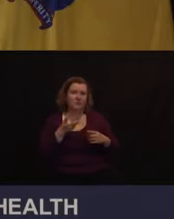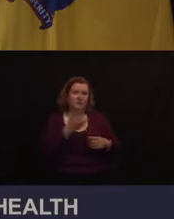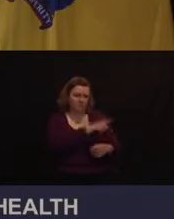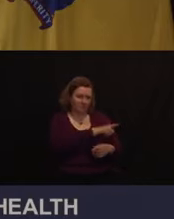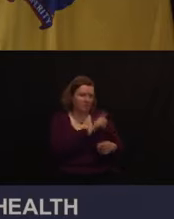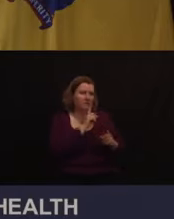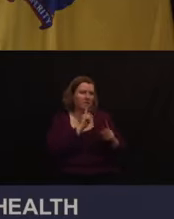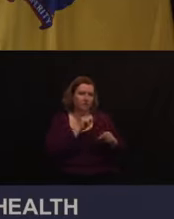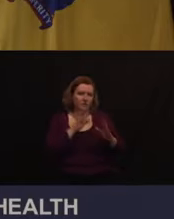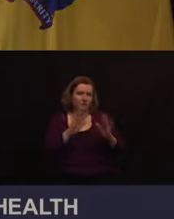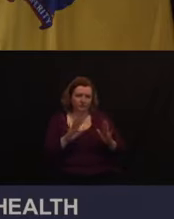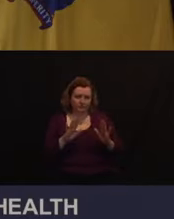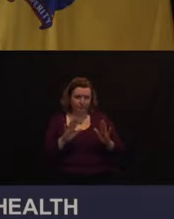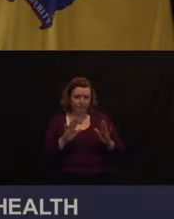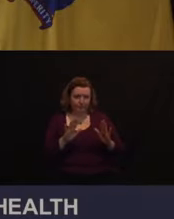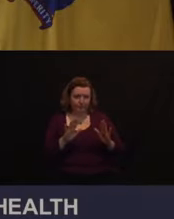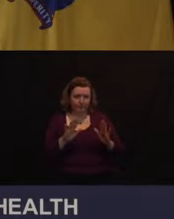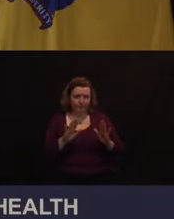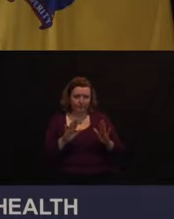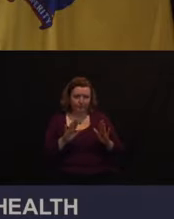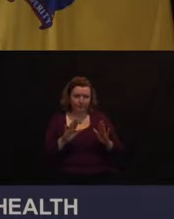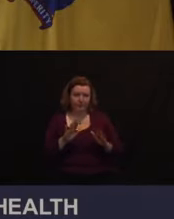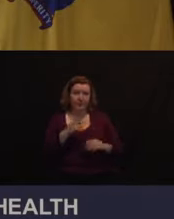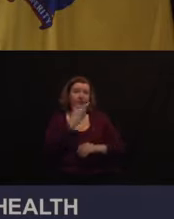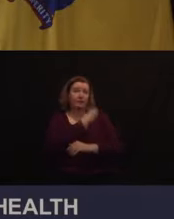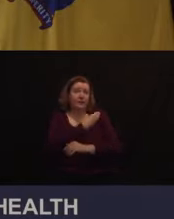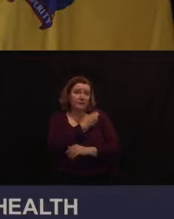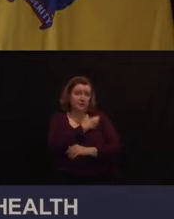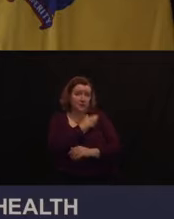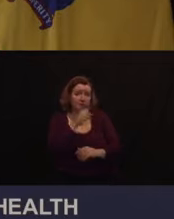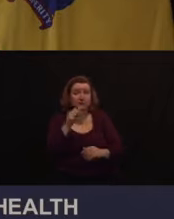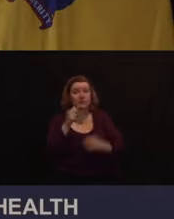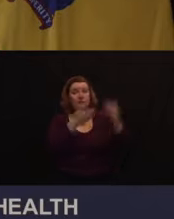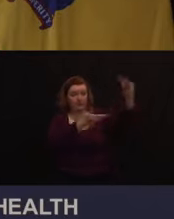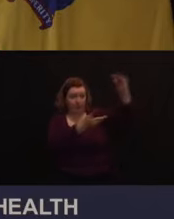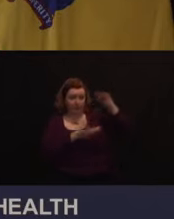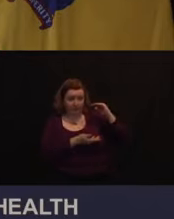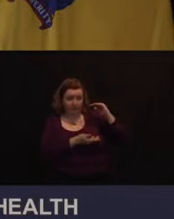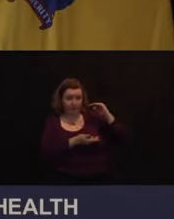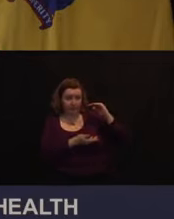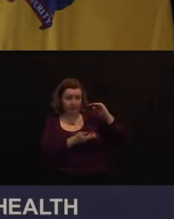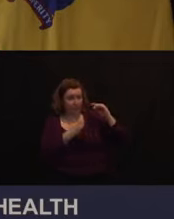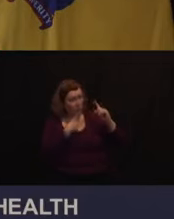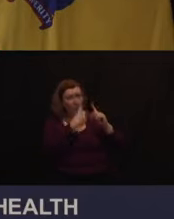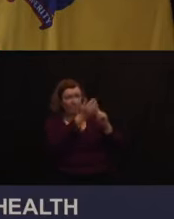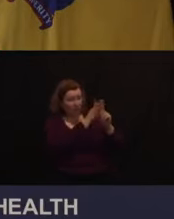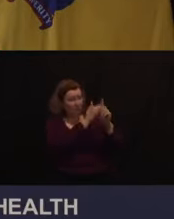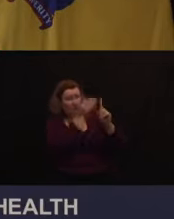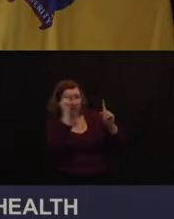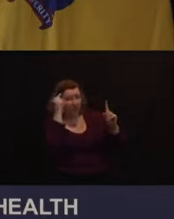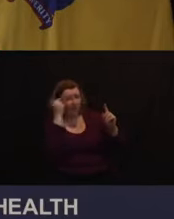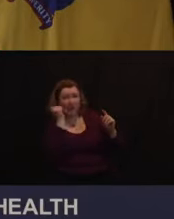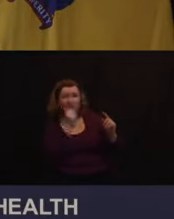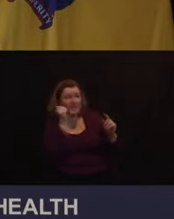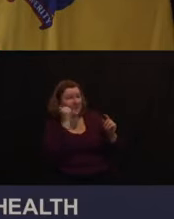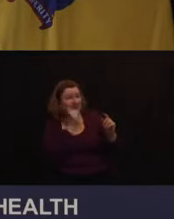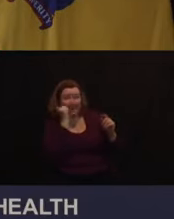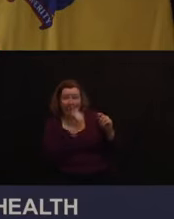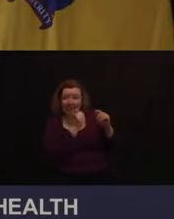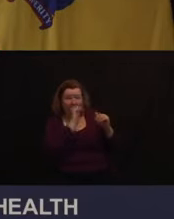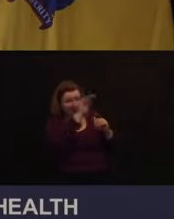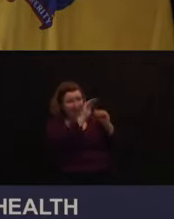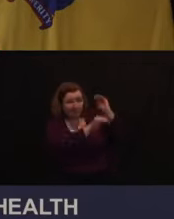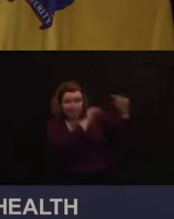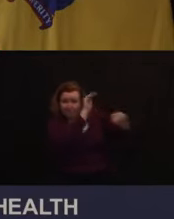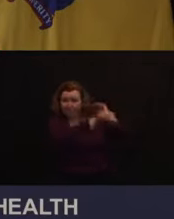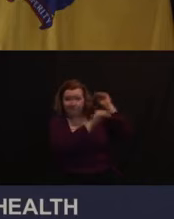like to address that as well. On vaccine supply, I think it's fair to say we lobby them every day. And the fact that the numbers Judy just went through are